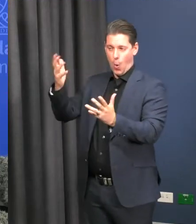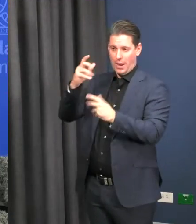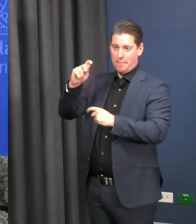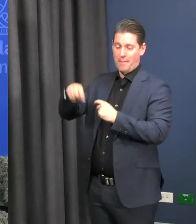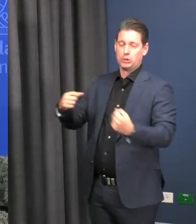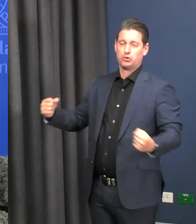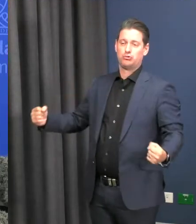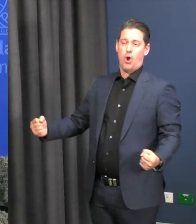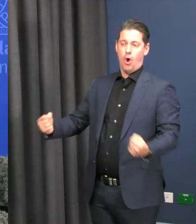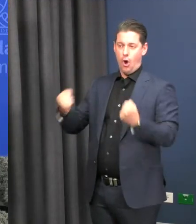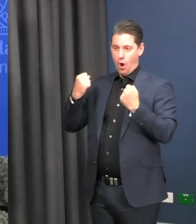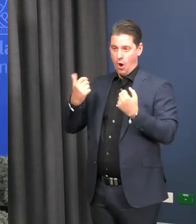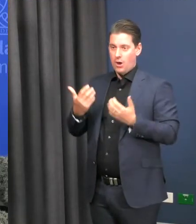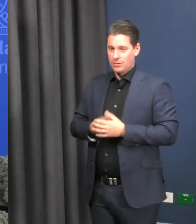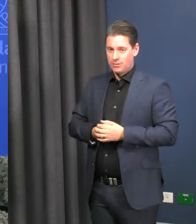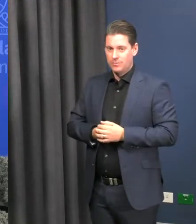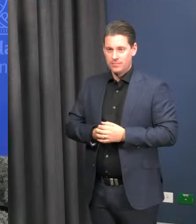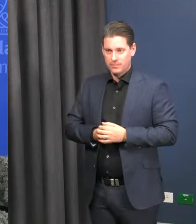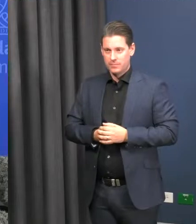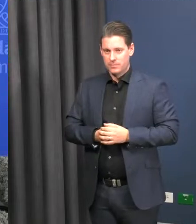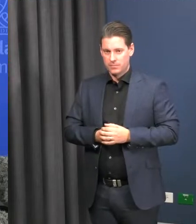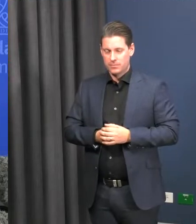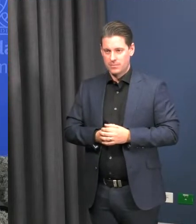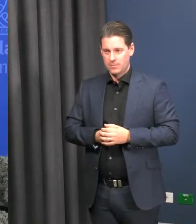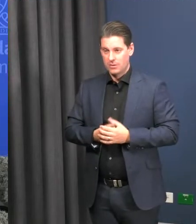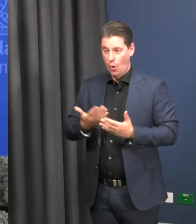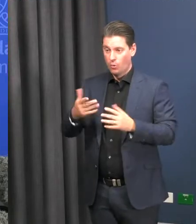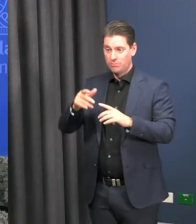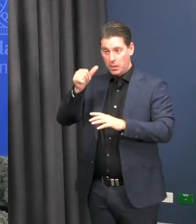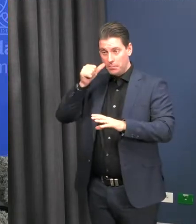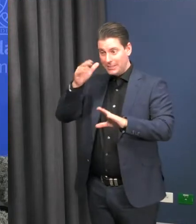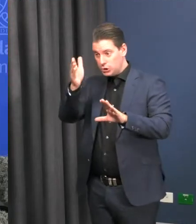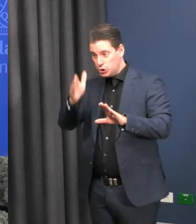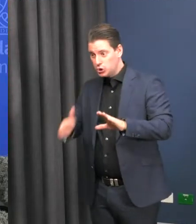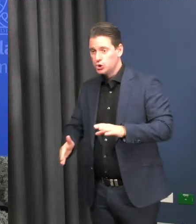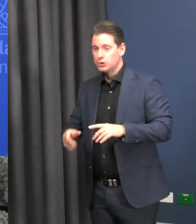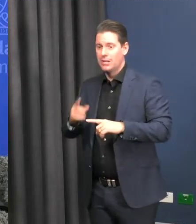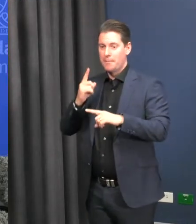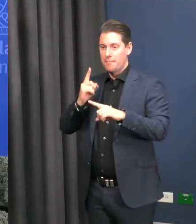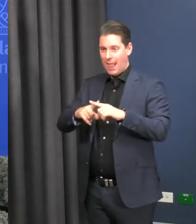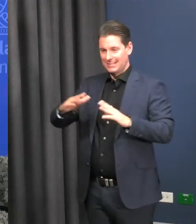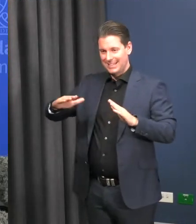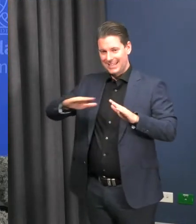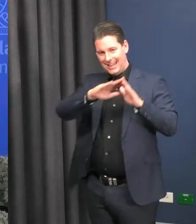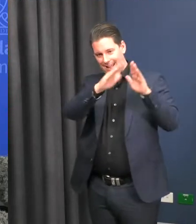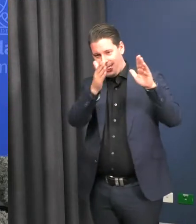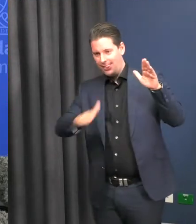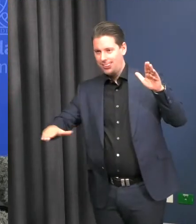for exposed locations around the coast and also the adjacent elevated inland areas.